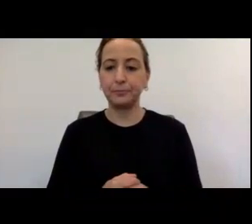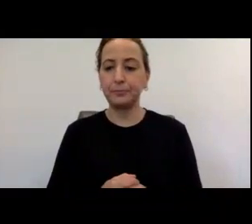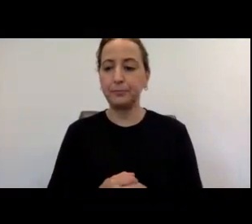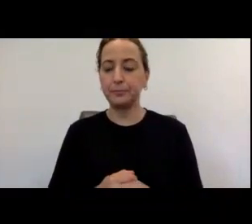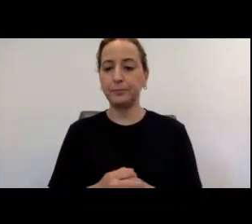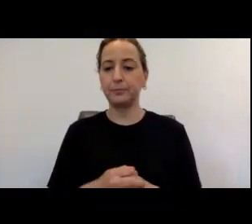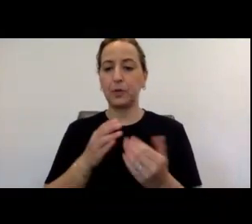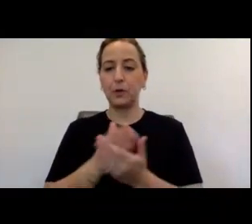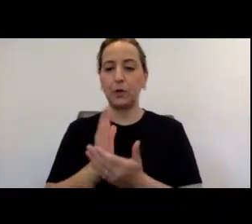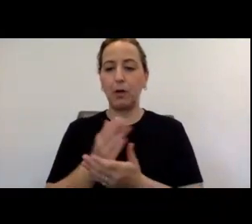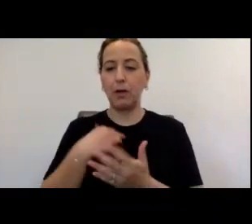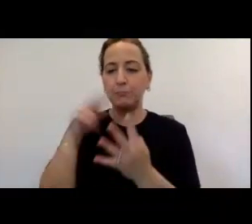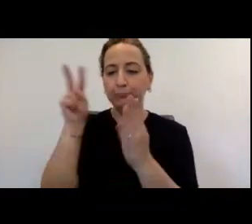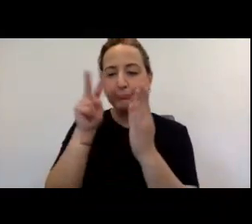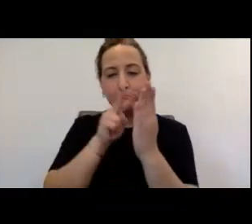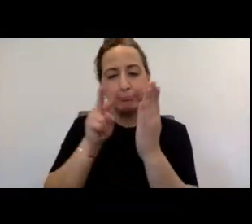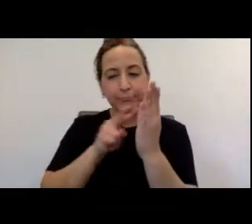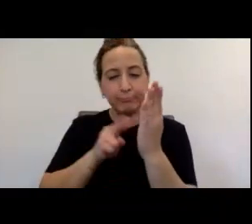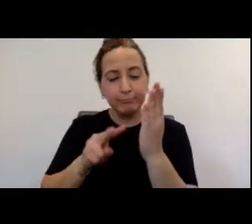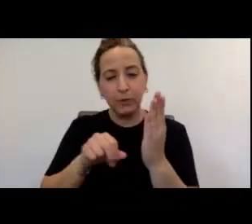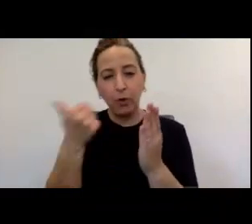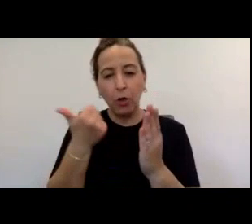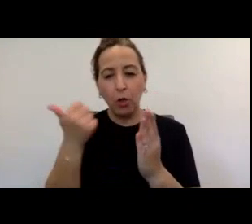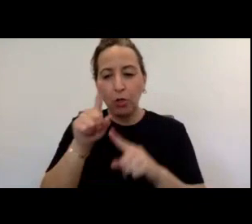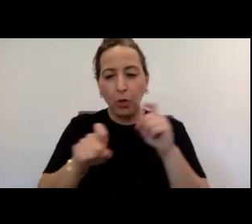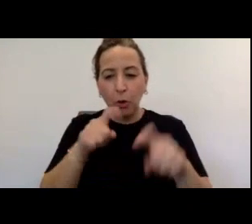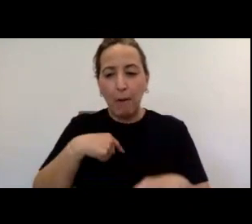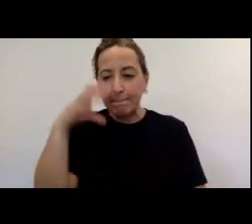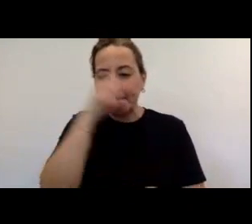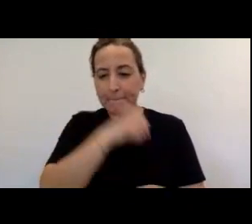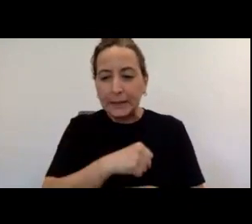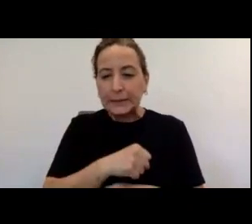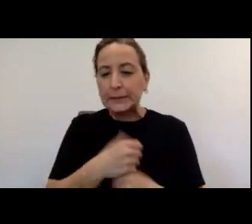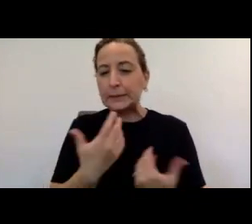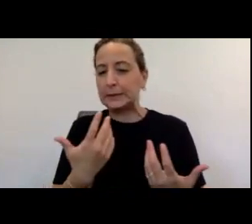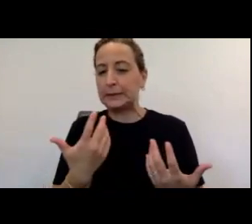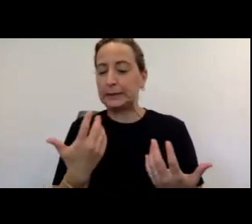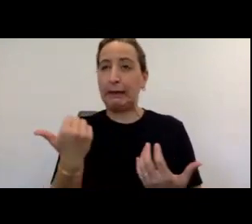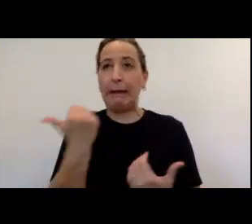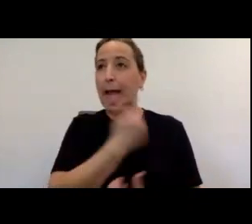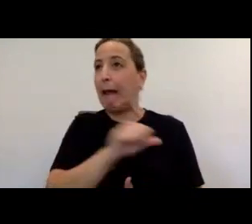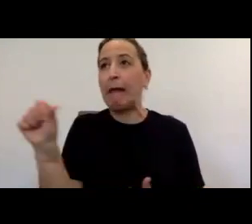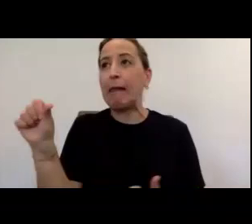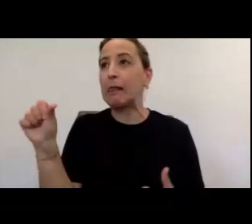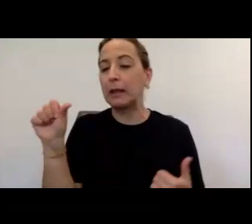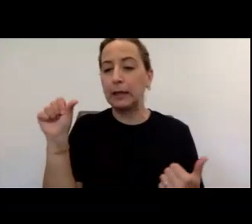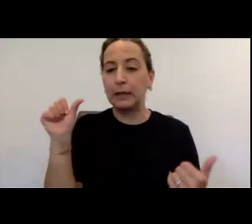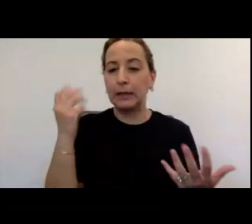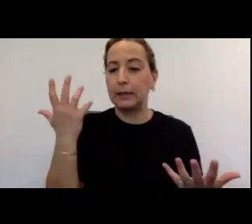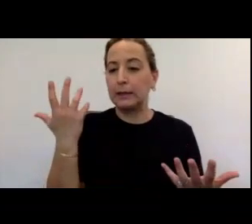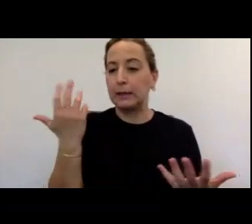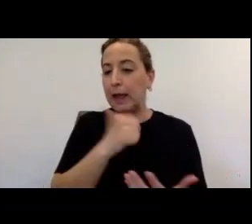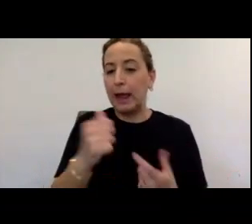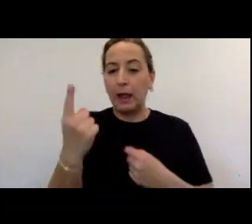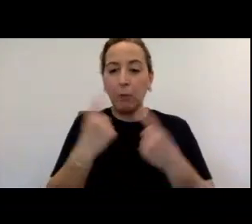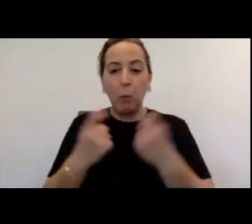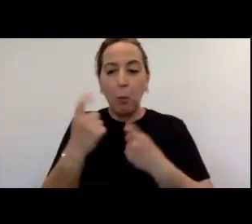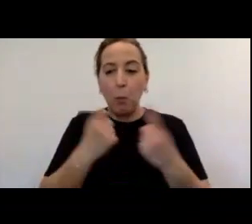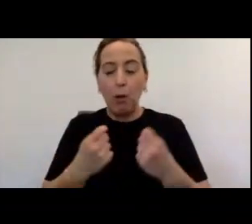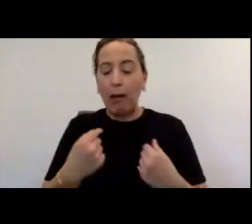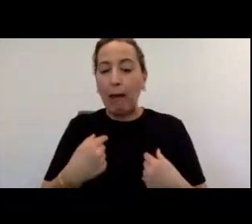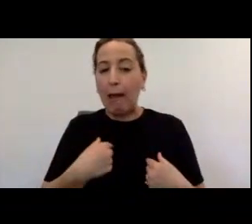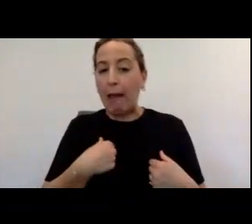All right, I'm scrolling through to see if there's any other questions that I missed. If there's anything, any questions that I